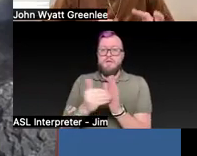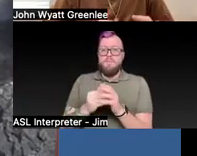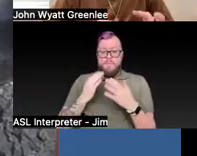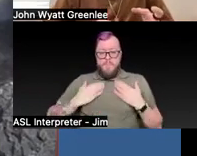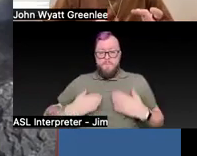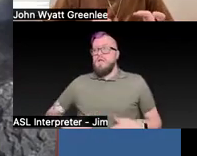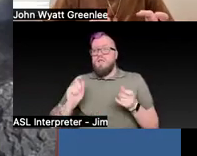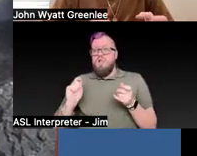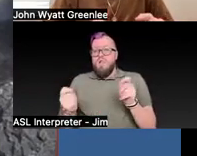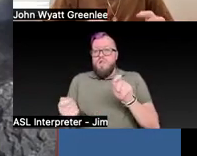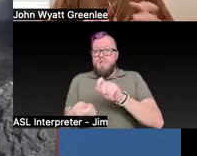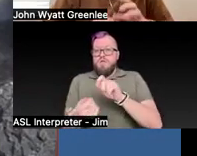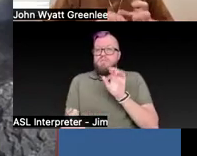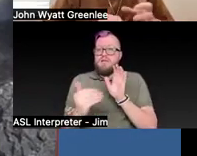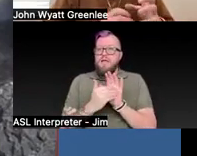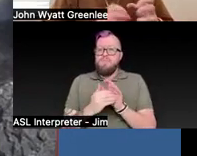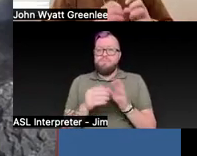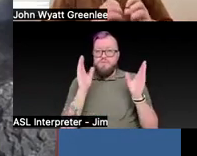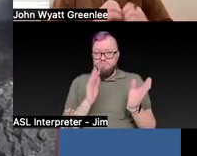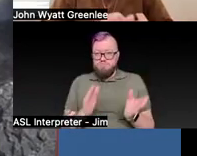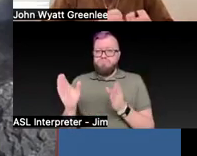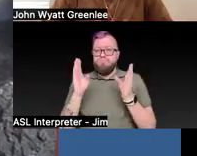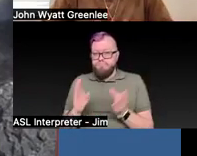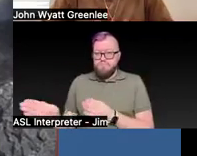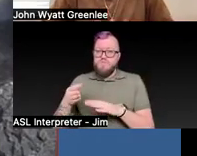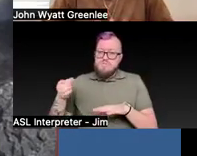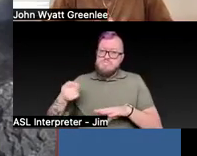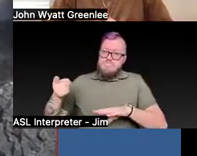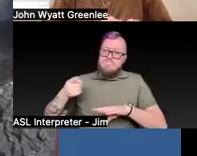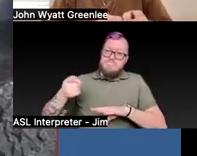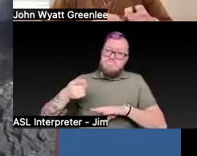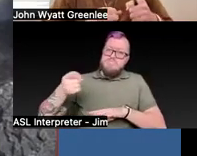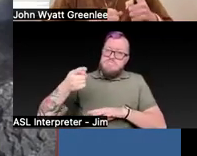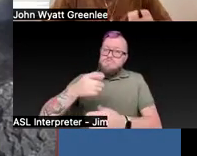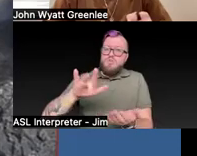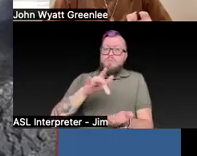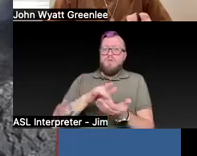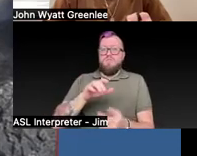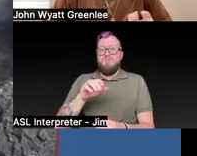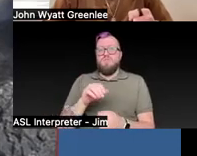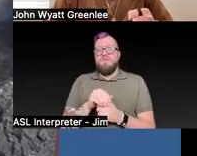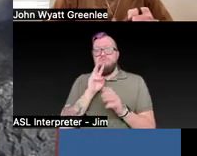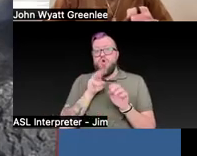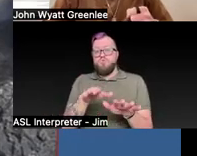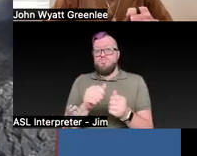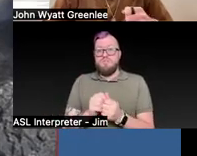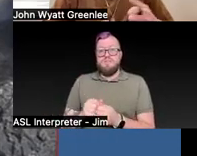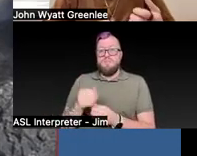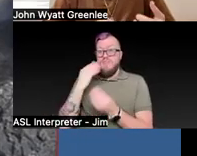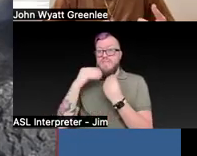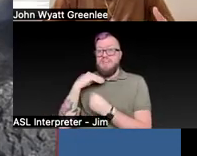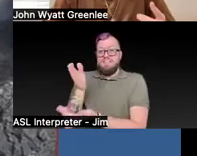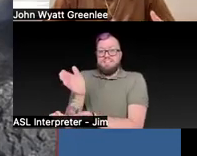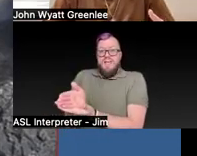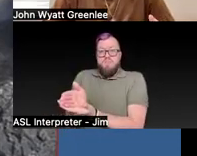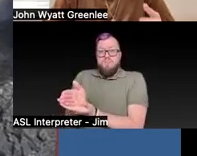It starts sort of preparing itself for this long swim back to the Sargasso Sea. They stop eating. Which makes them harder